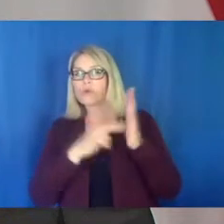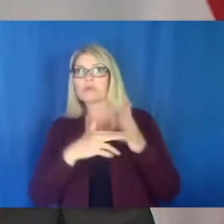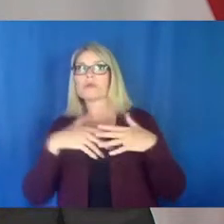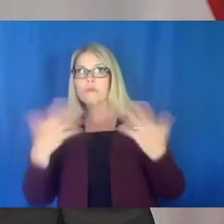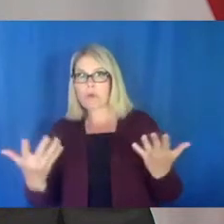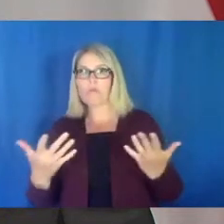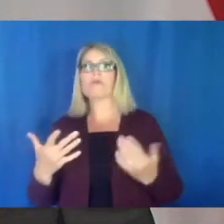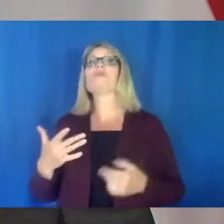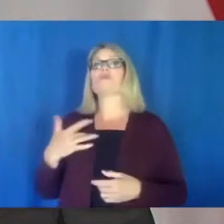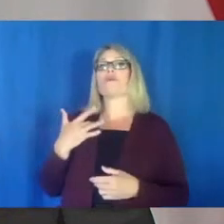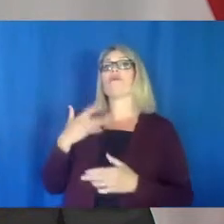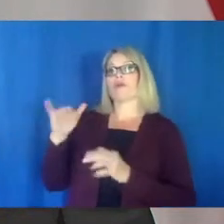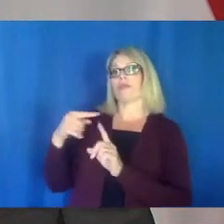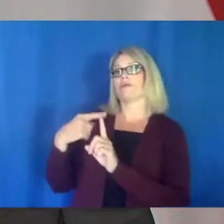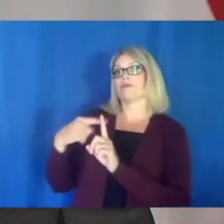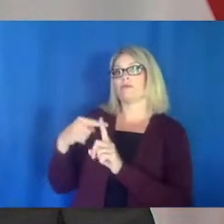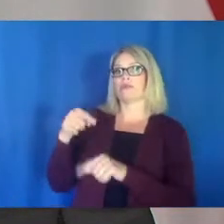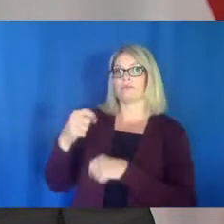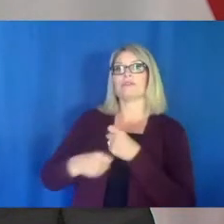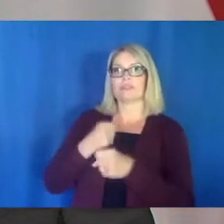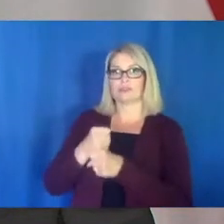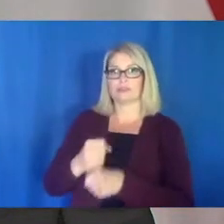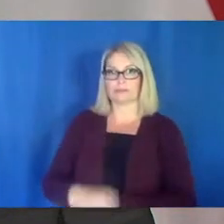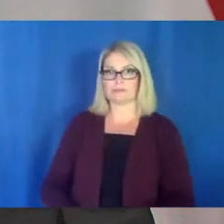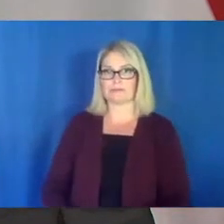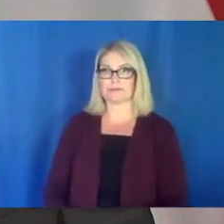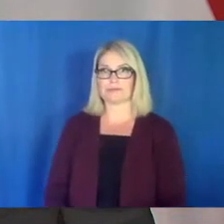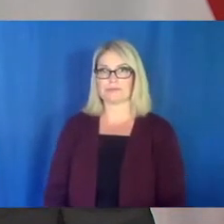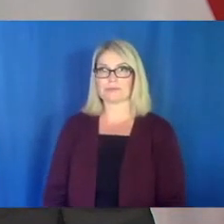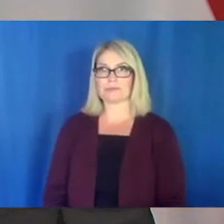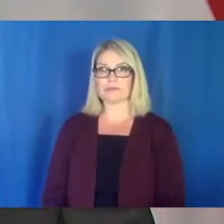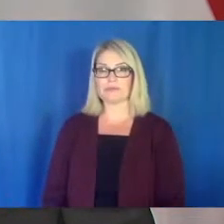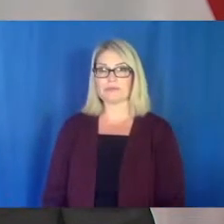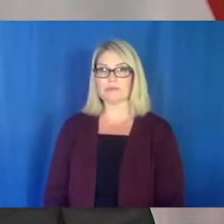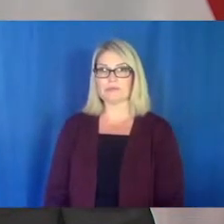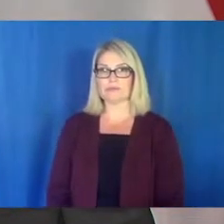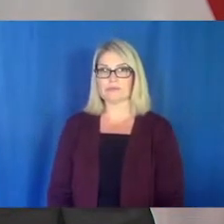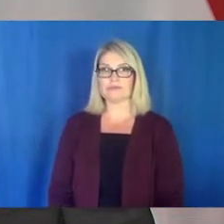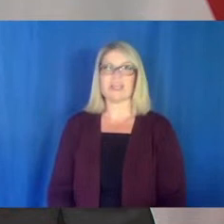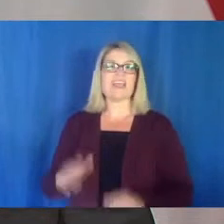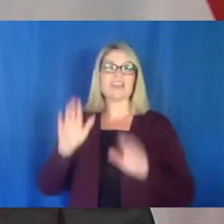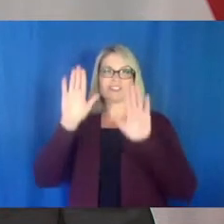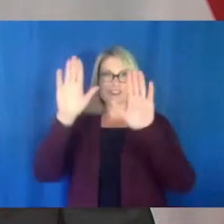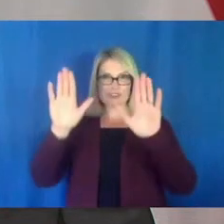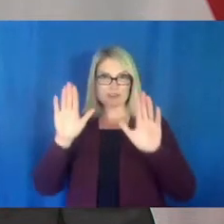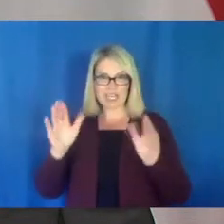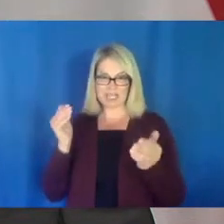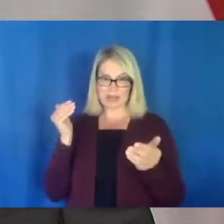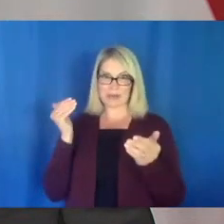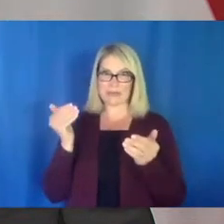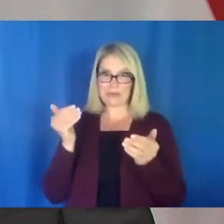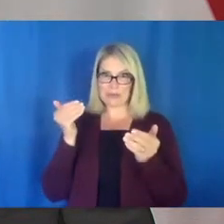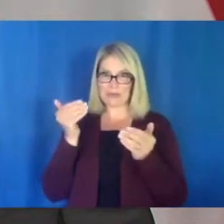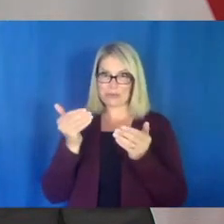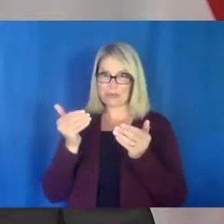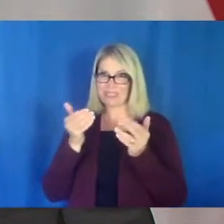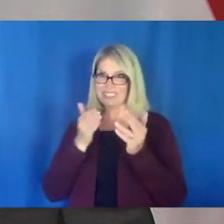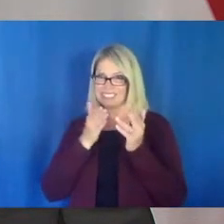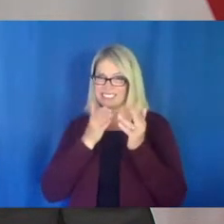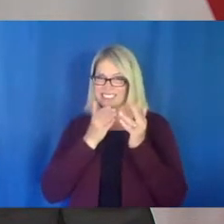positive this year. We're getting there, and it's great to see. Thank you so very much. Thanks, David.